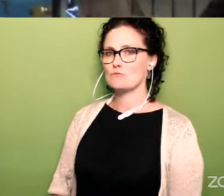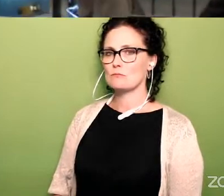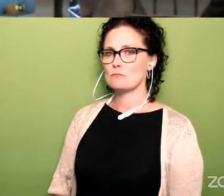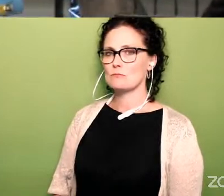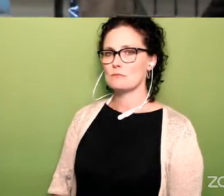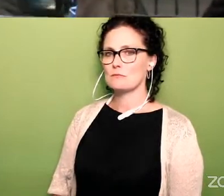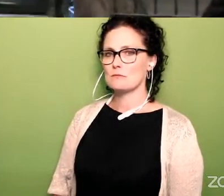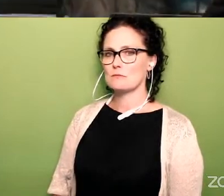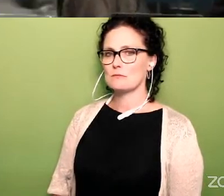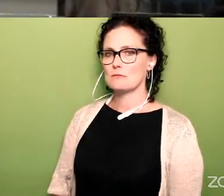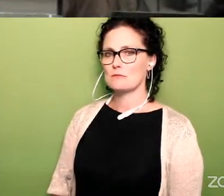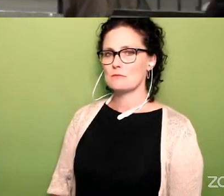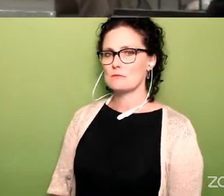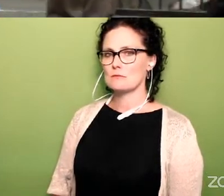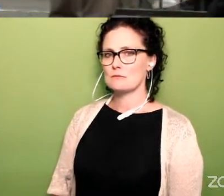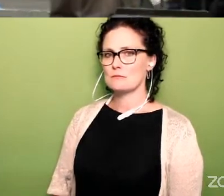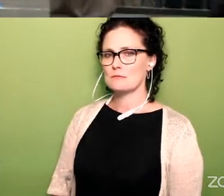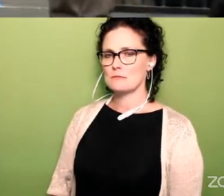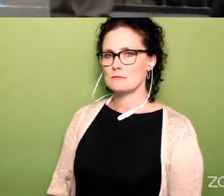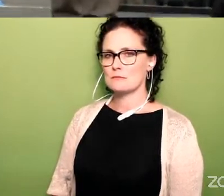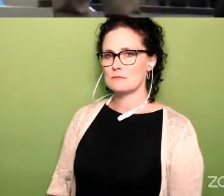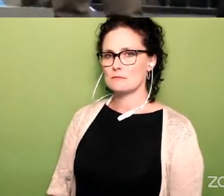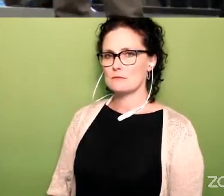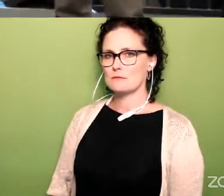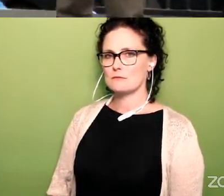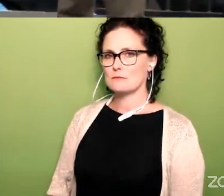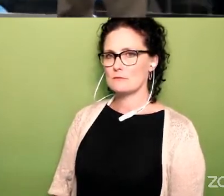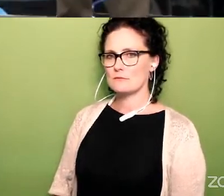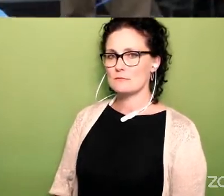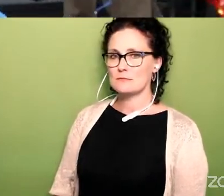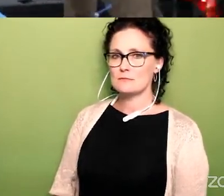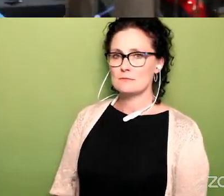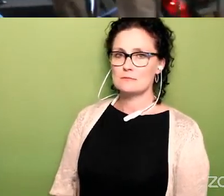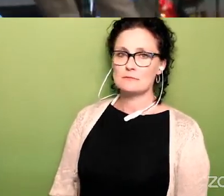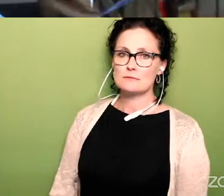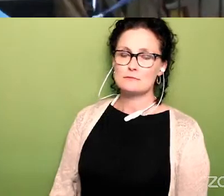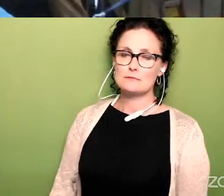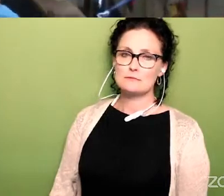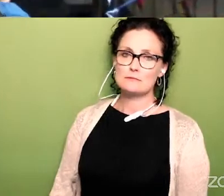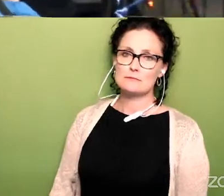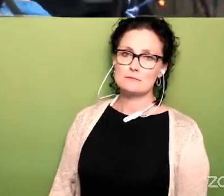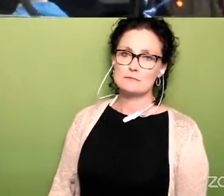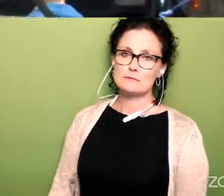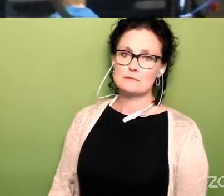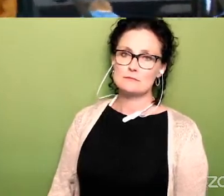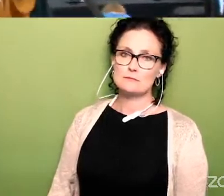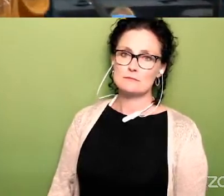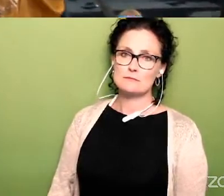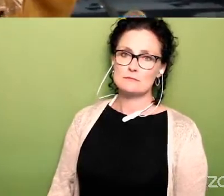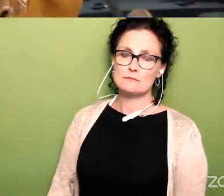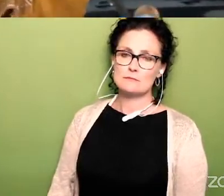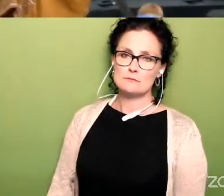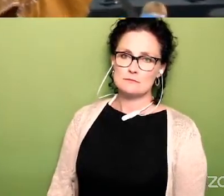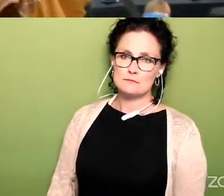You're worried about your family. Okay, which way?